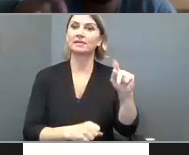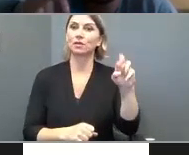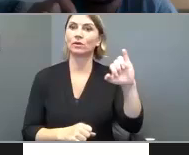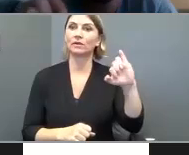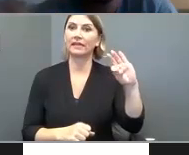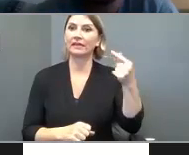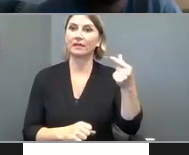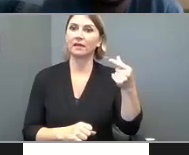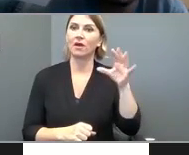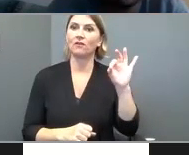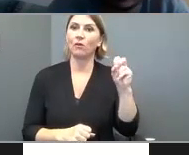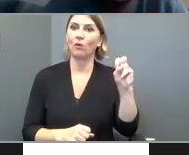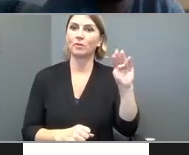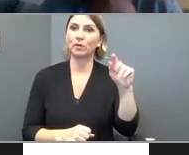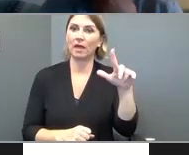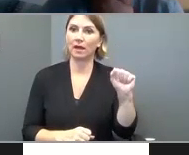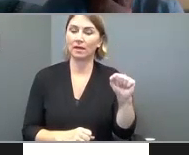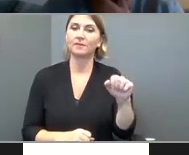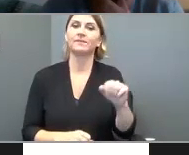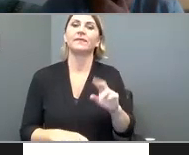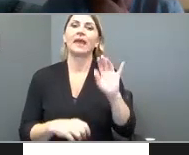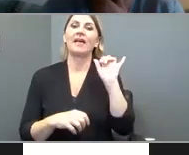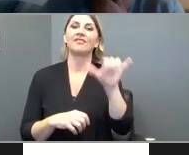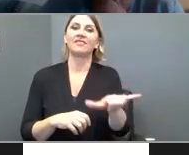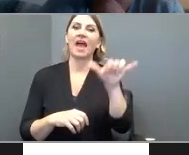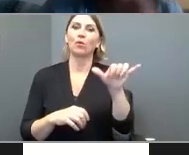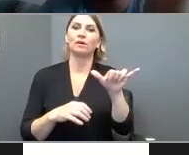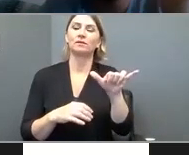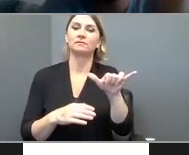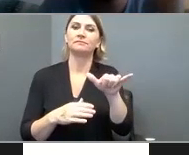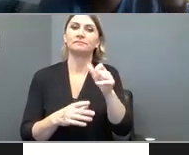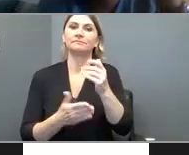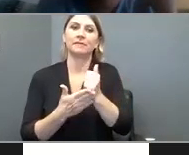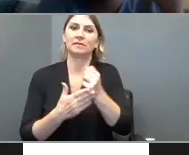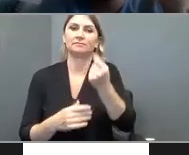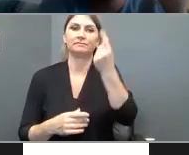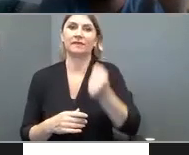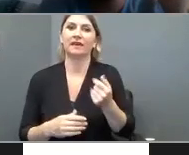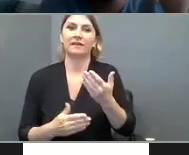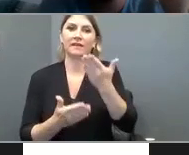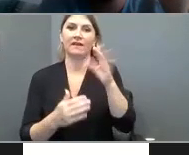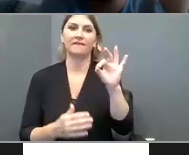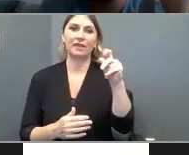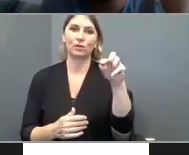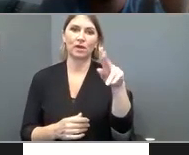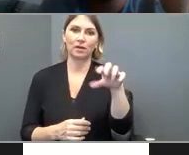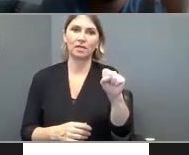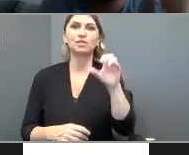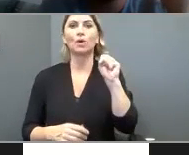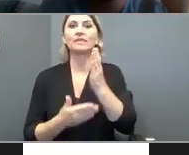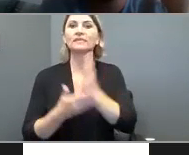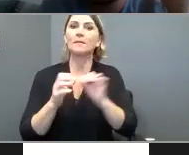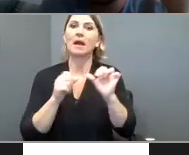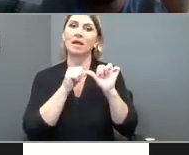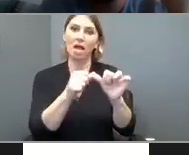equation and make our n factorial into some constant times square root of n times